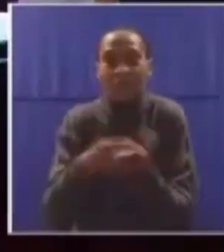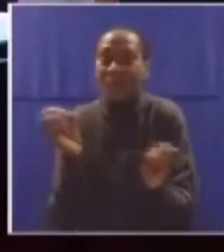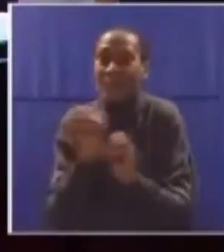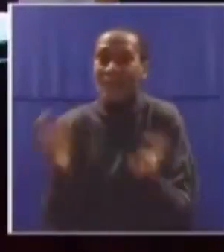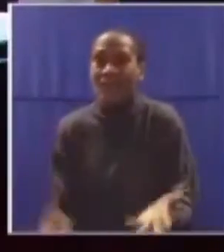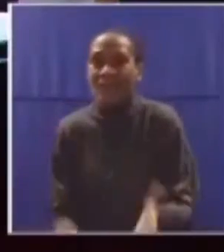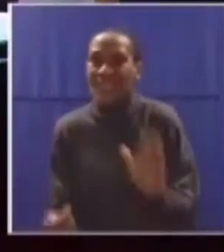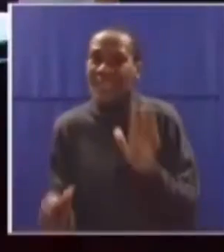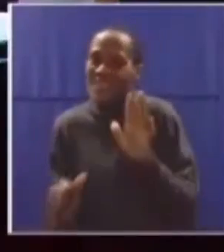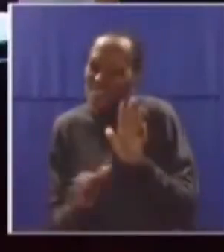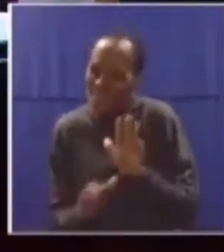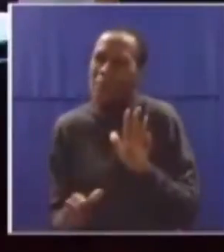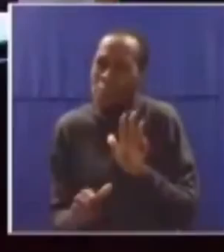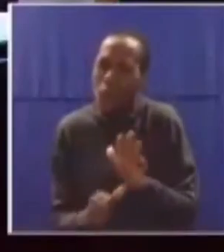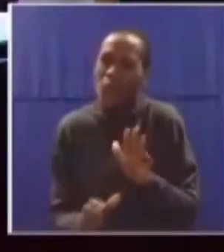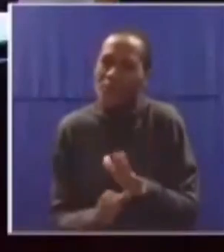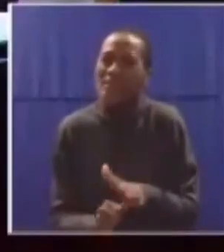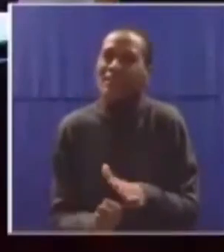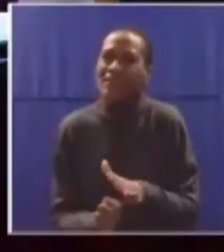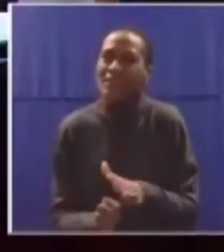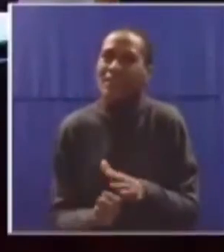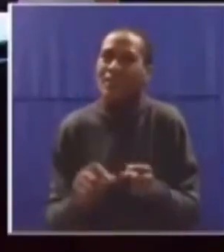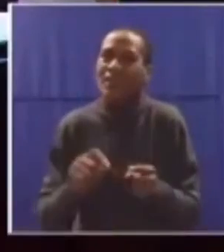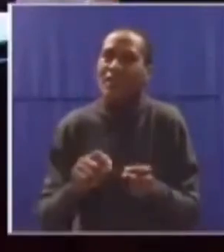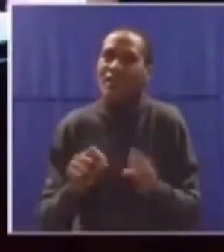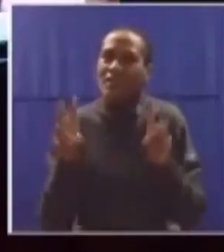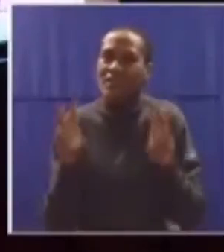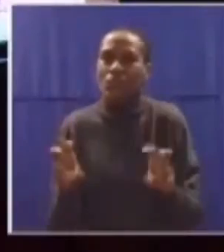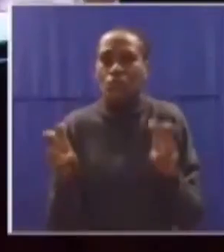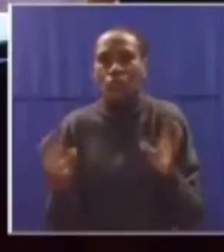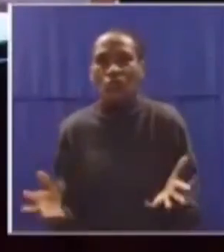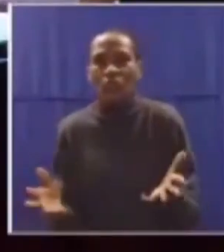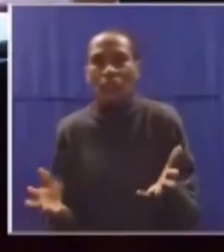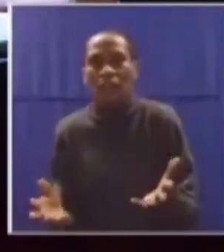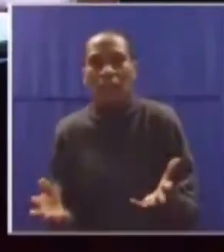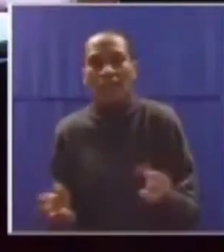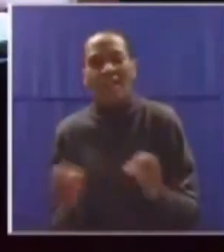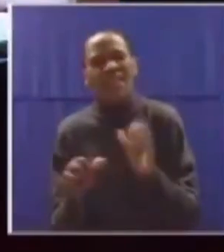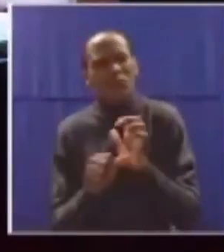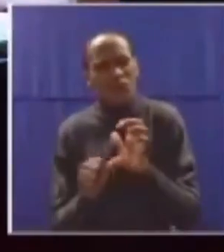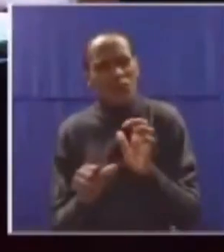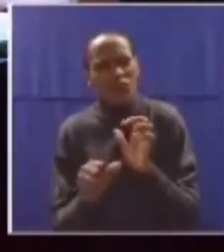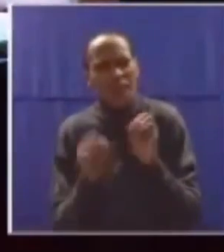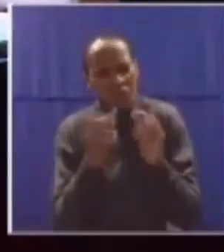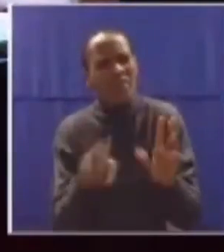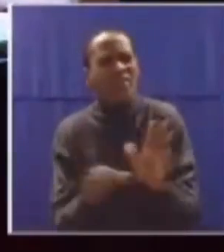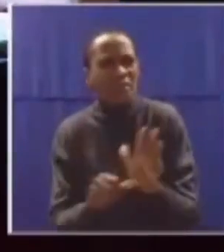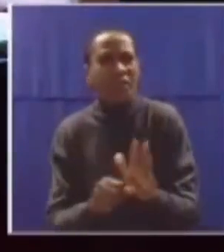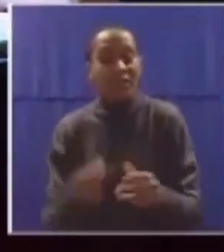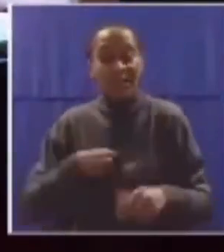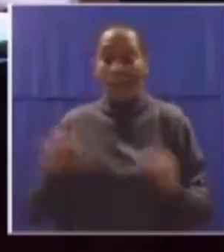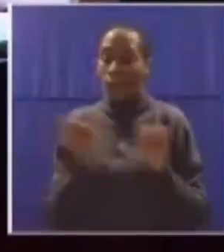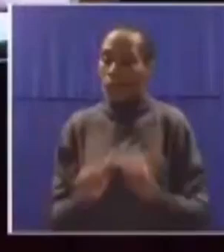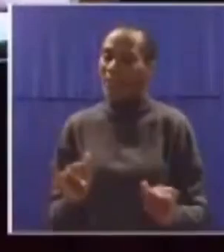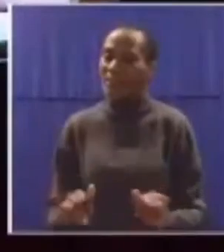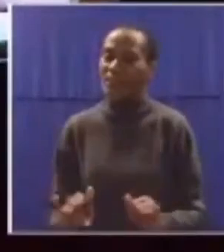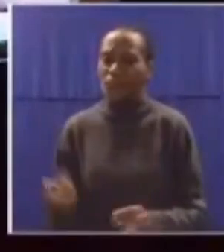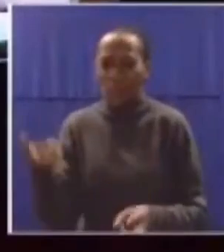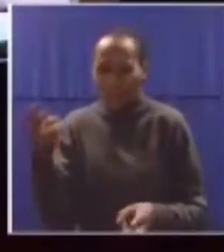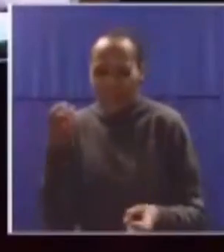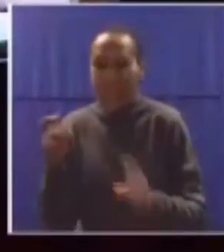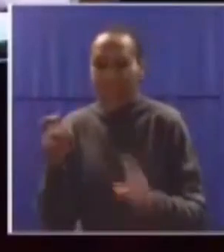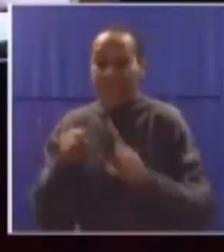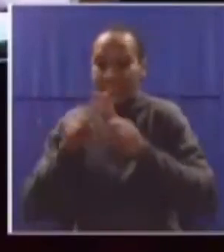a very important endeavor such as education. Because what you look for when you engage with people who have a different view is to get a